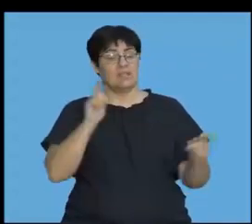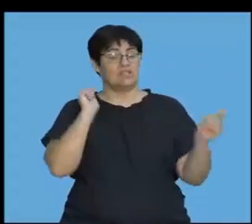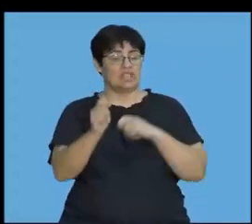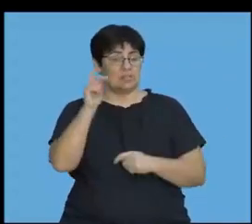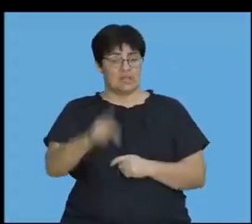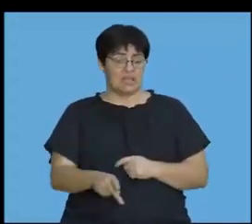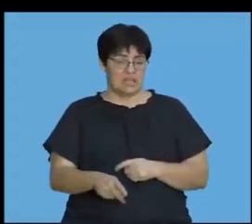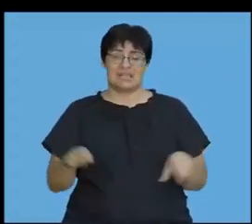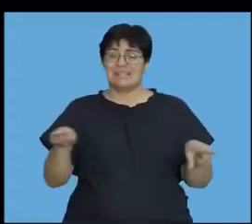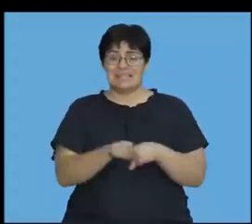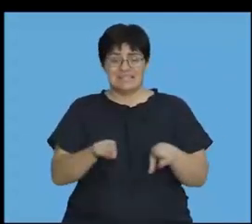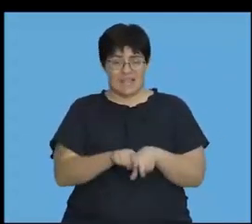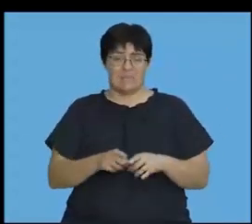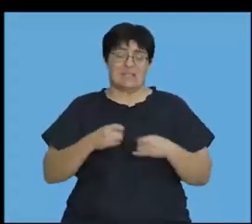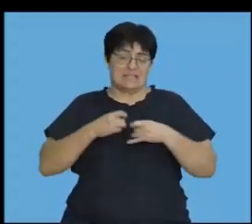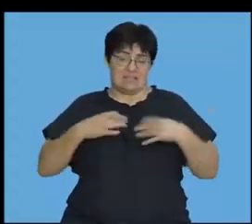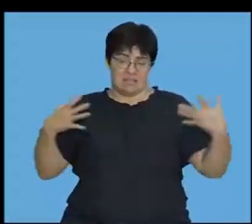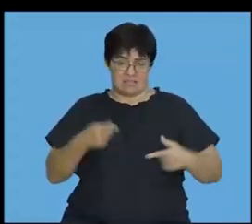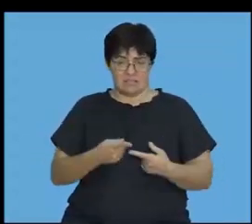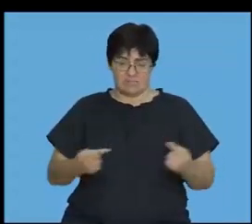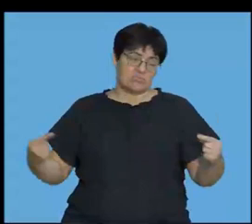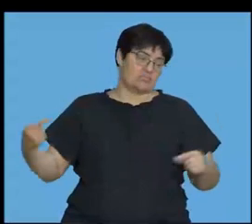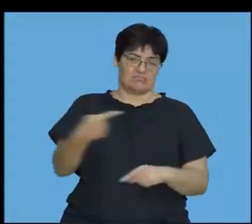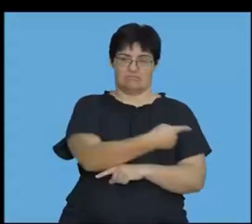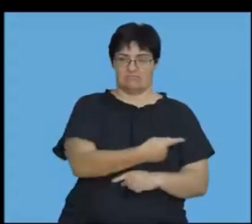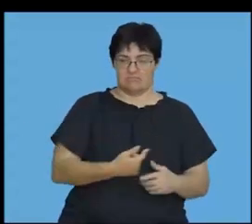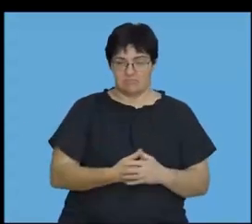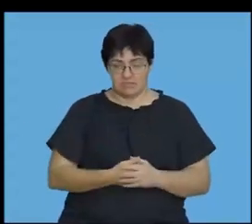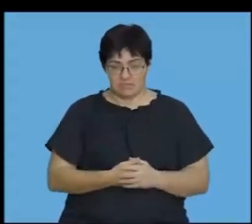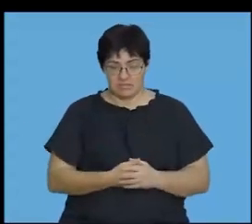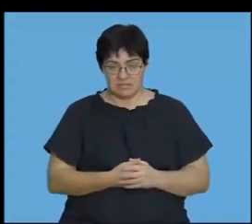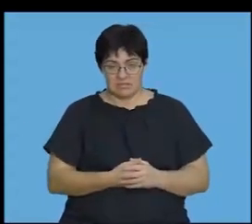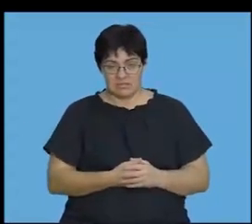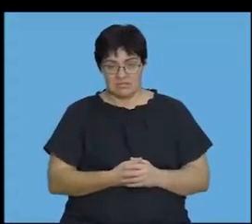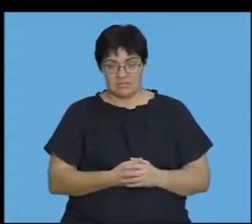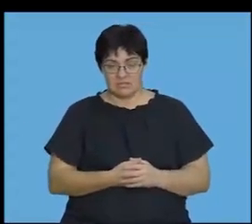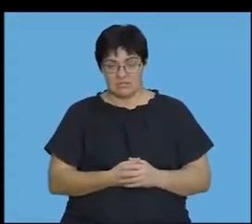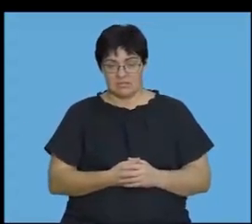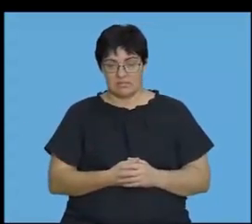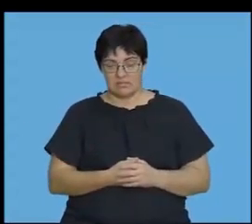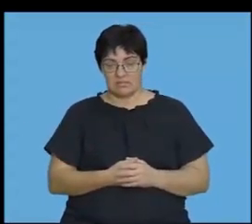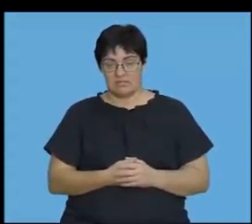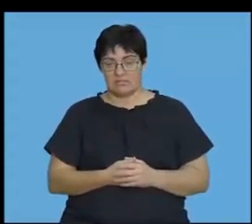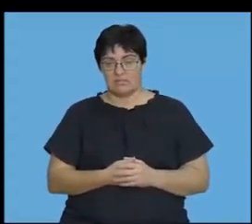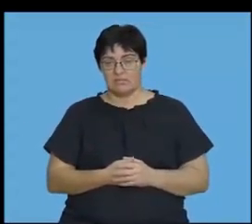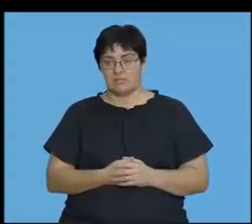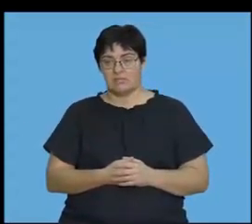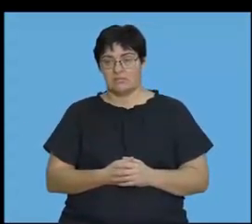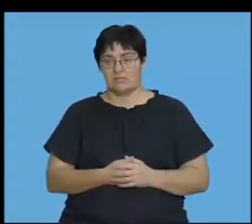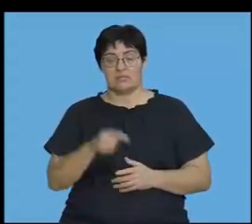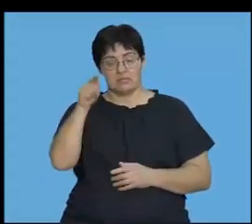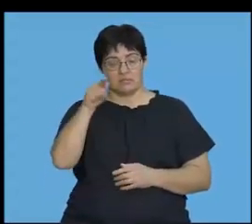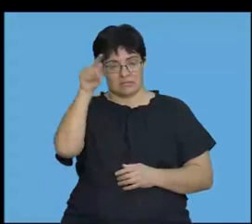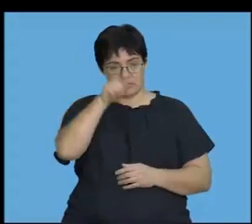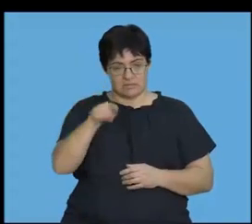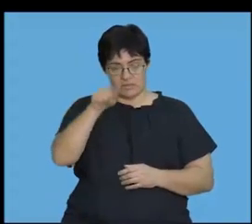fact, the change in momentum would have been the same as the initial momentum. It's just in the opposite direction. So it goes backwards. The thing here